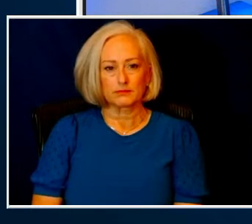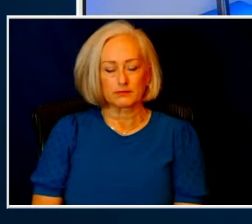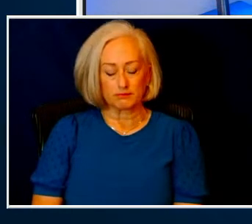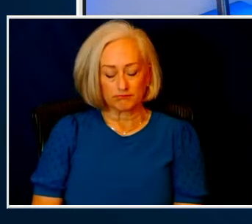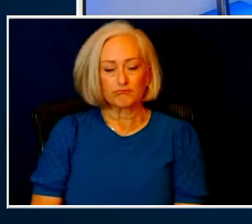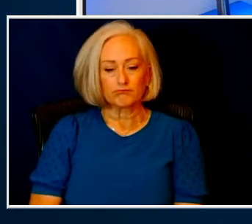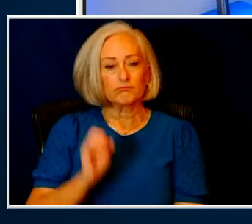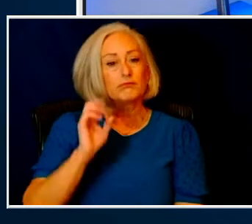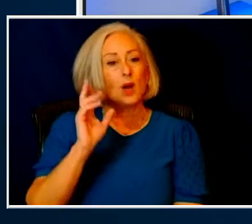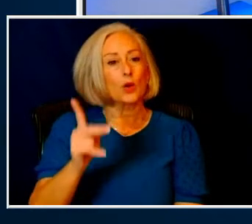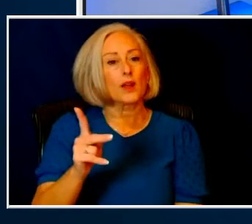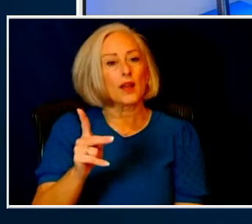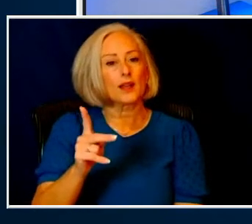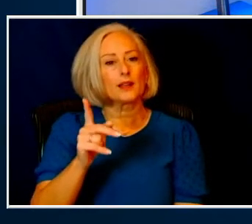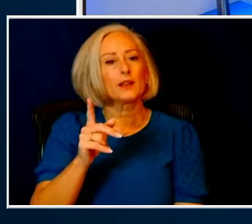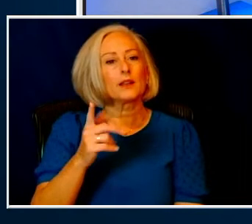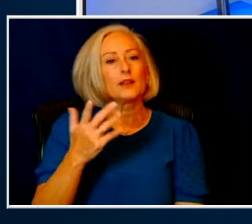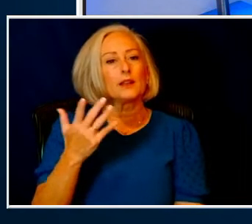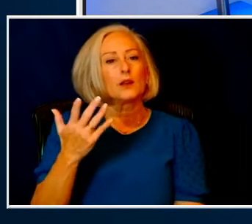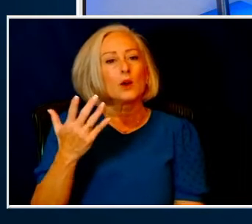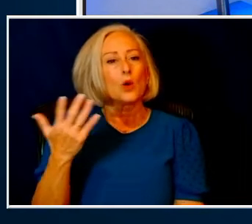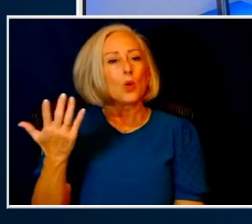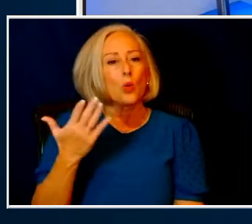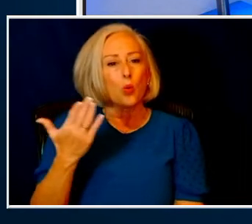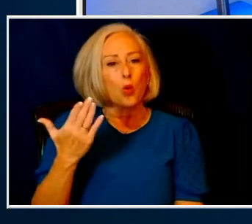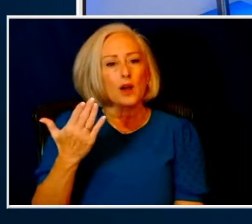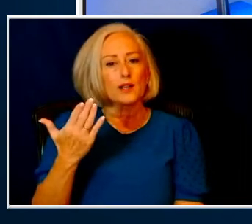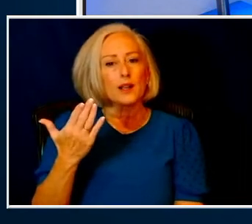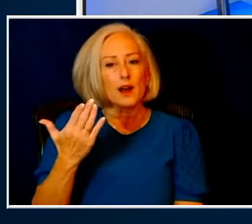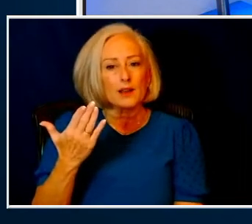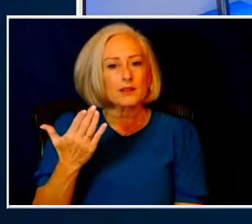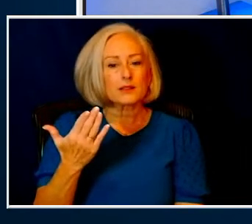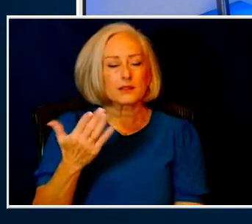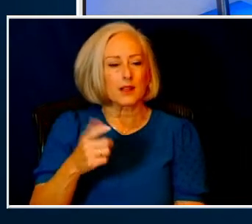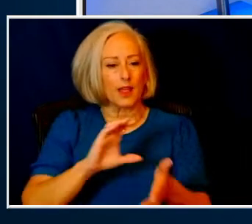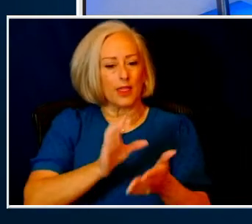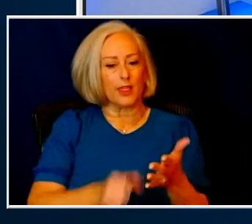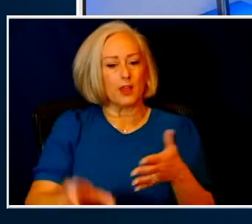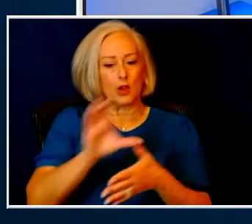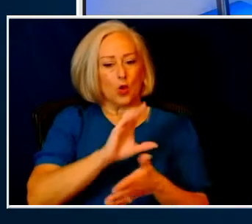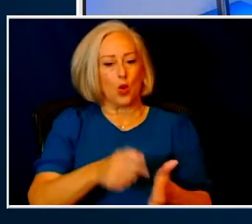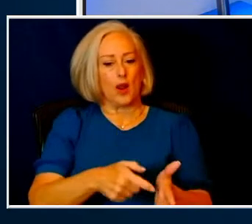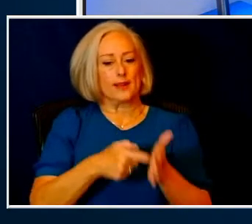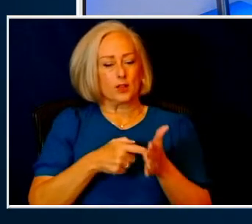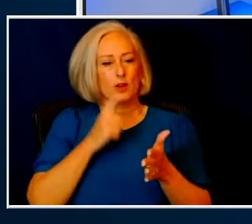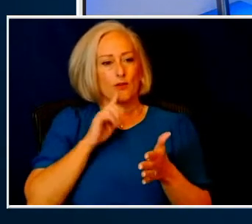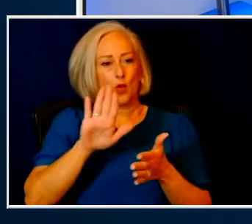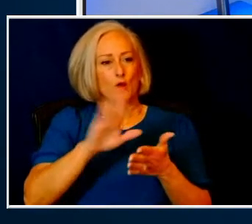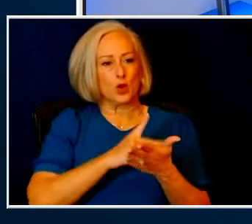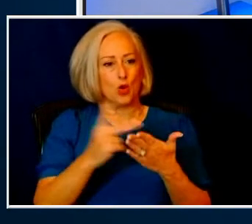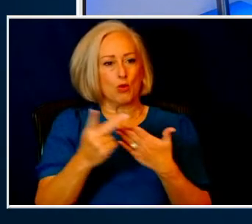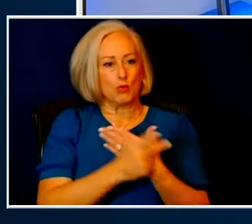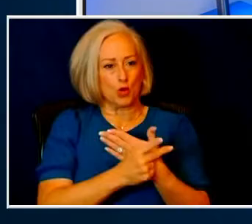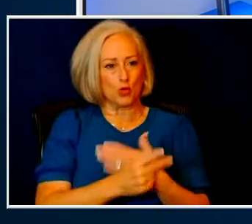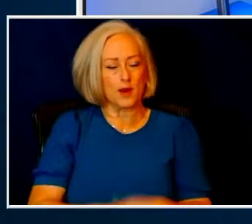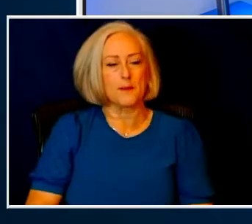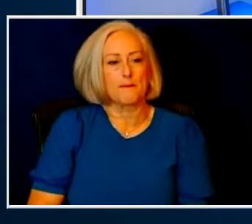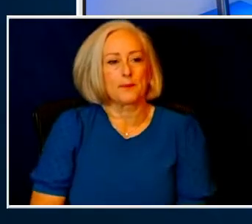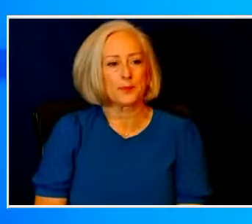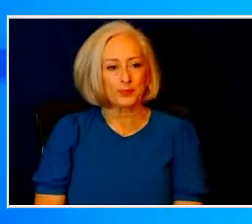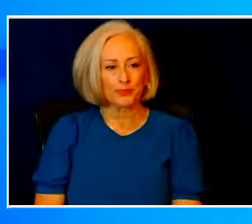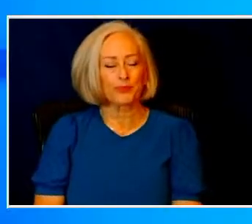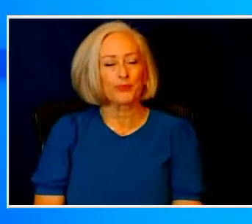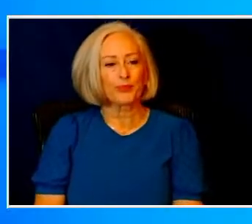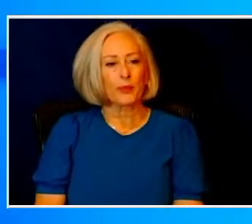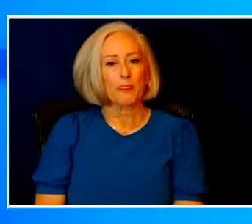who's going to take? What are the entry criteria for your program? What are they? Steve, Yeah, I think those questions are usually